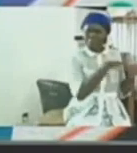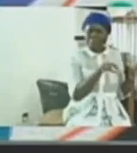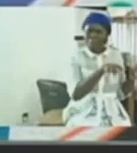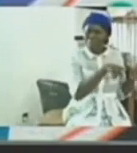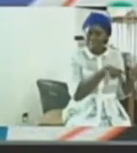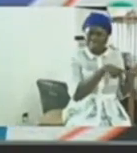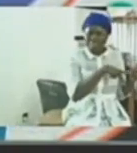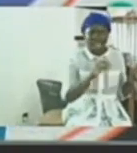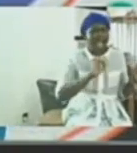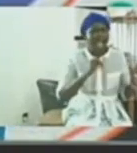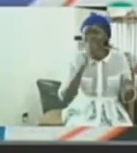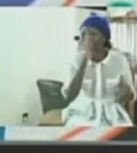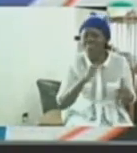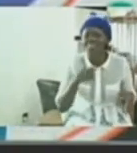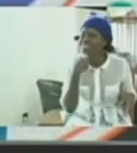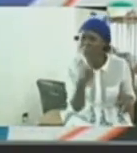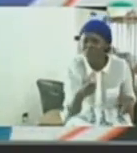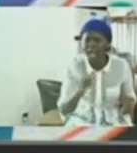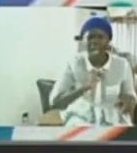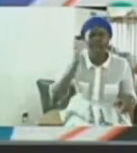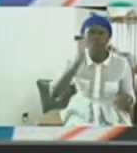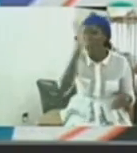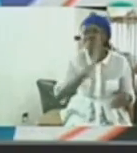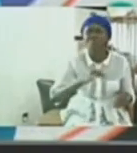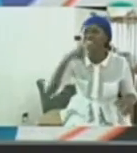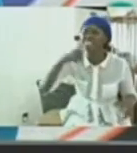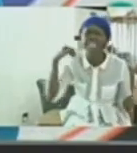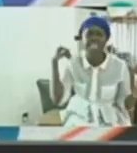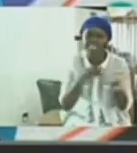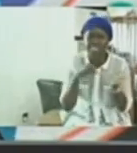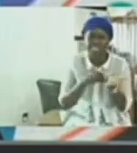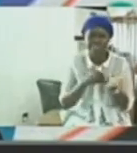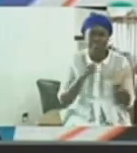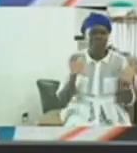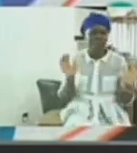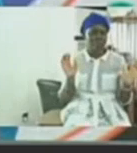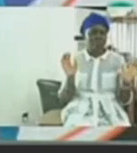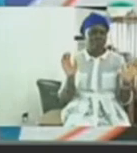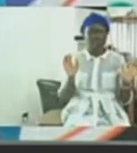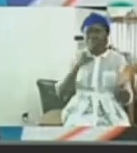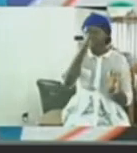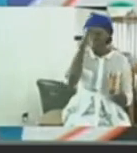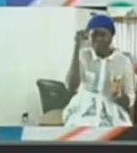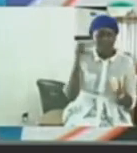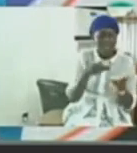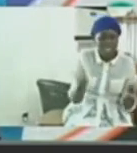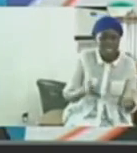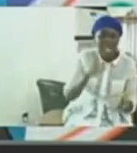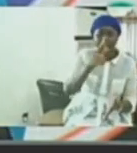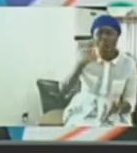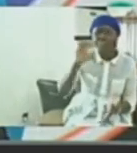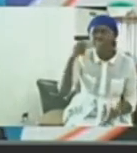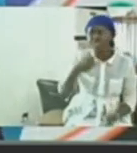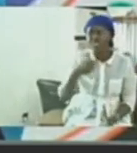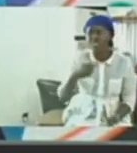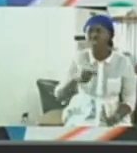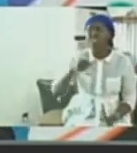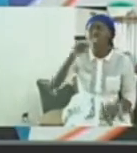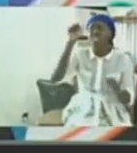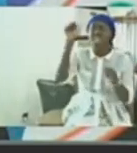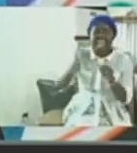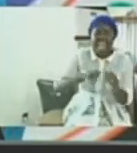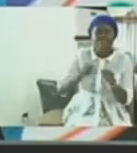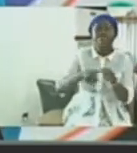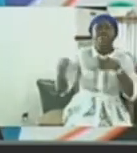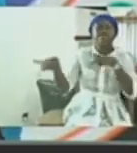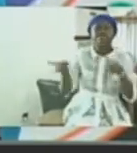never say it. And you know why? Because in the Redeemed Christian Church of God, every party